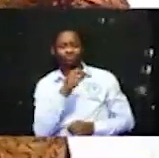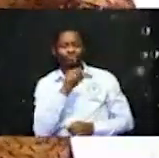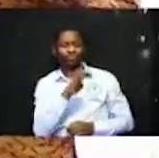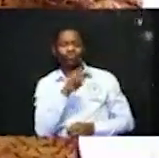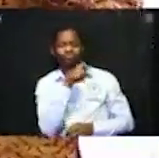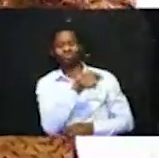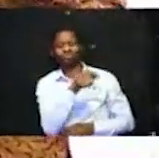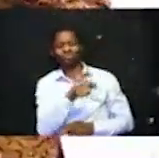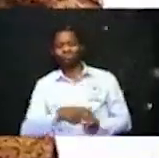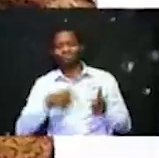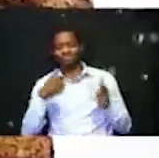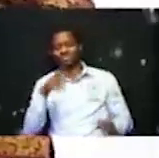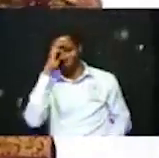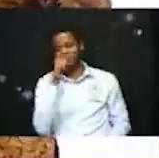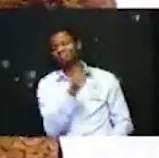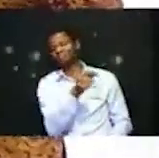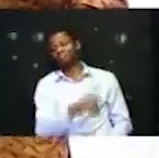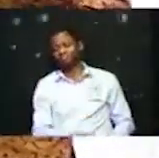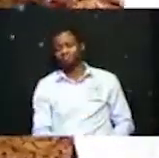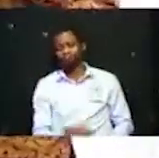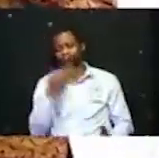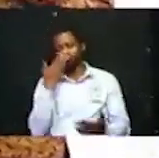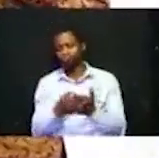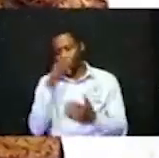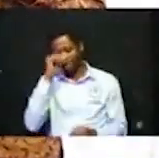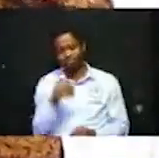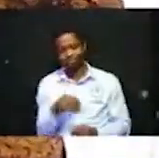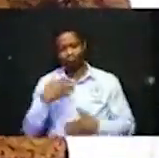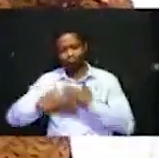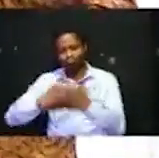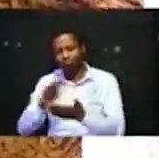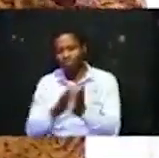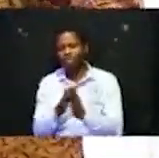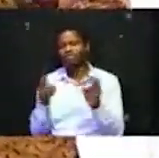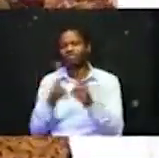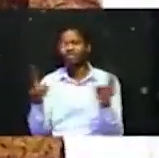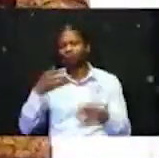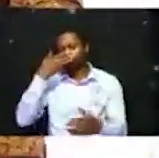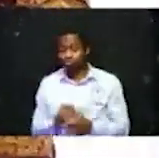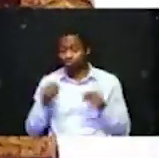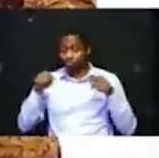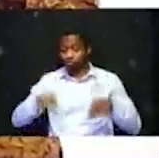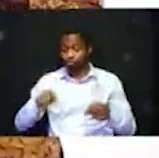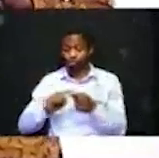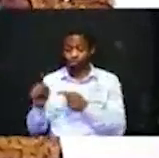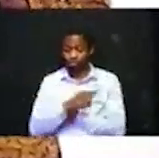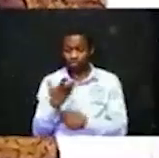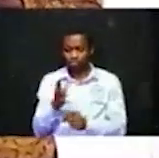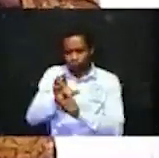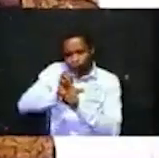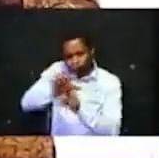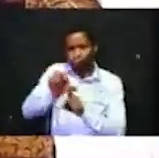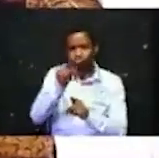onipa kesiye, a good man, onipa papa, becoming very good. Ah, why ye papa? So I want to push you from just having a good name